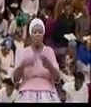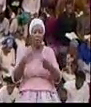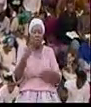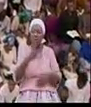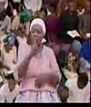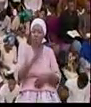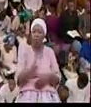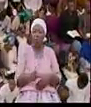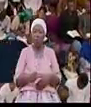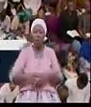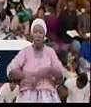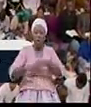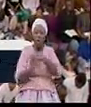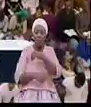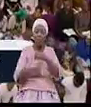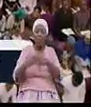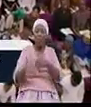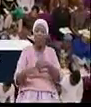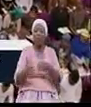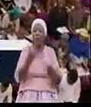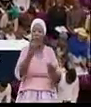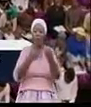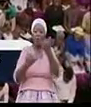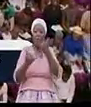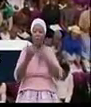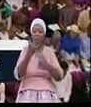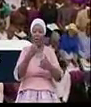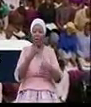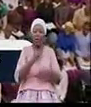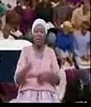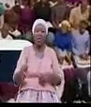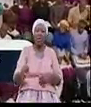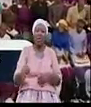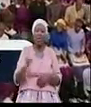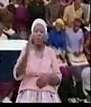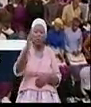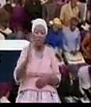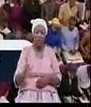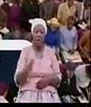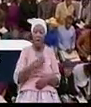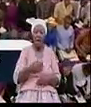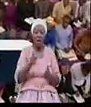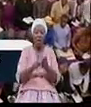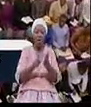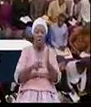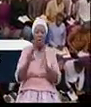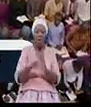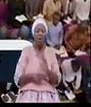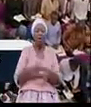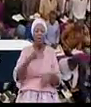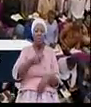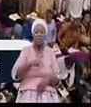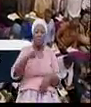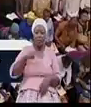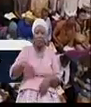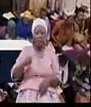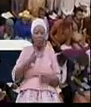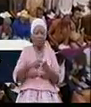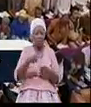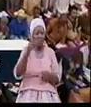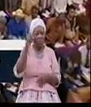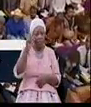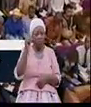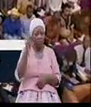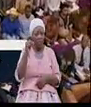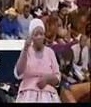of offending ministers and lawless members. I'm sure you remember that